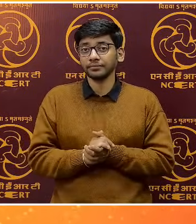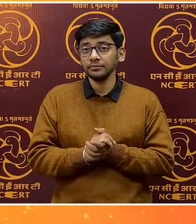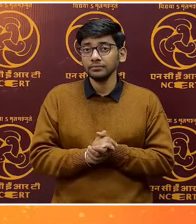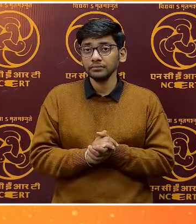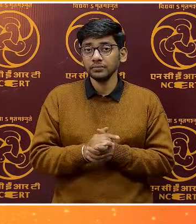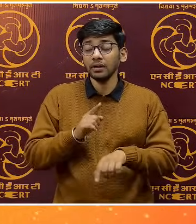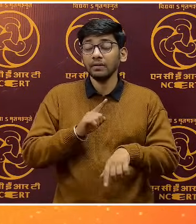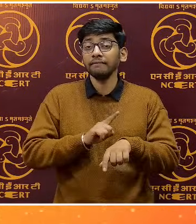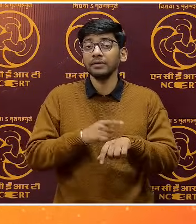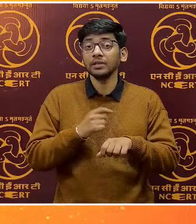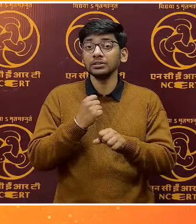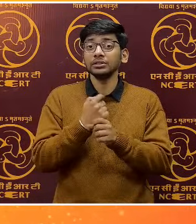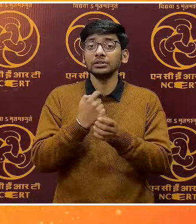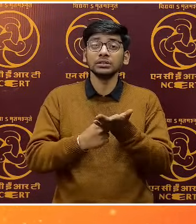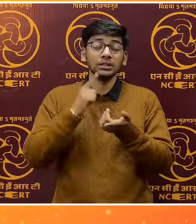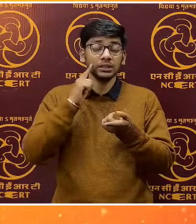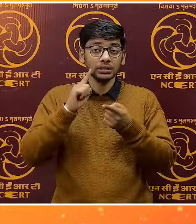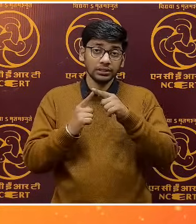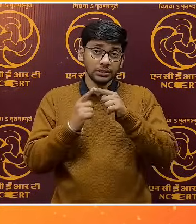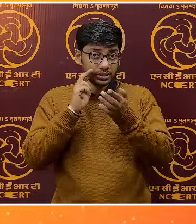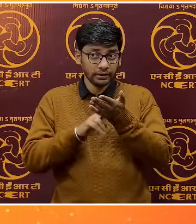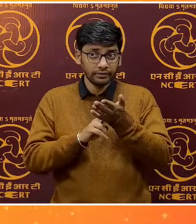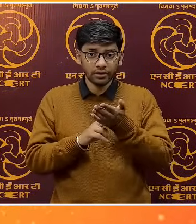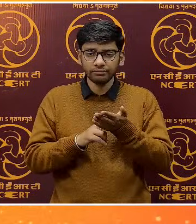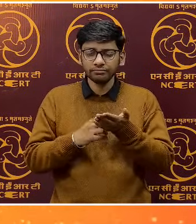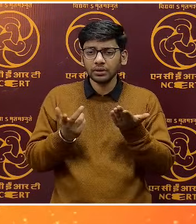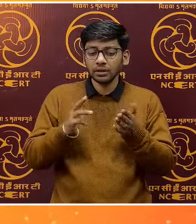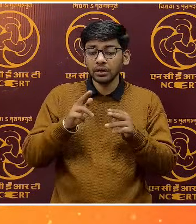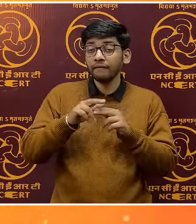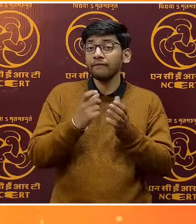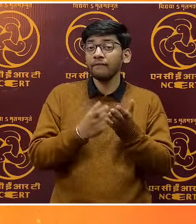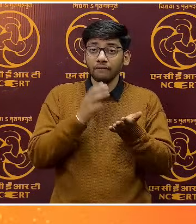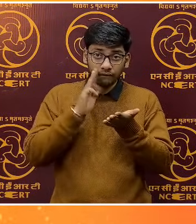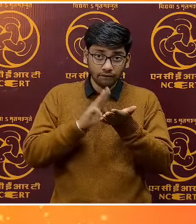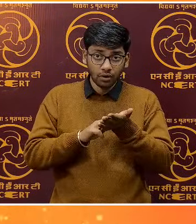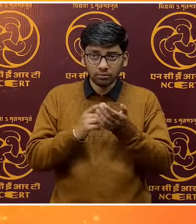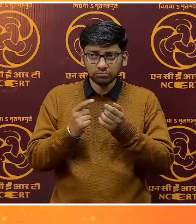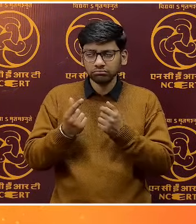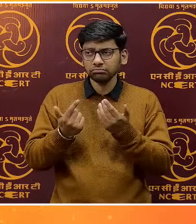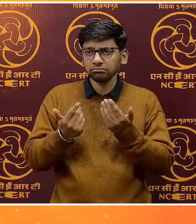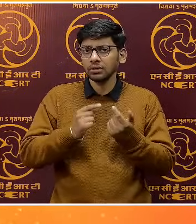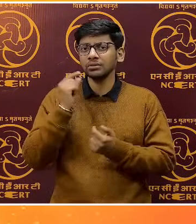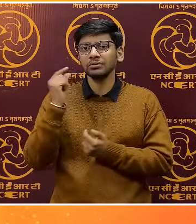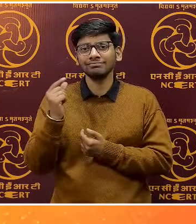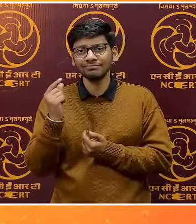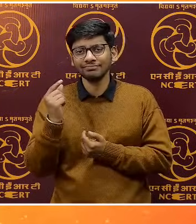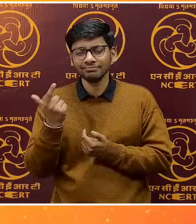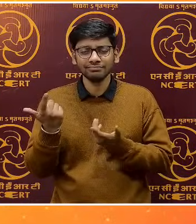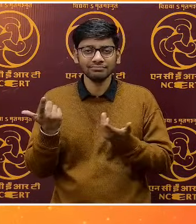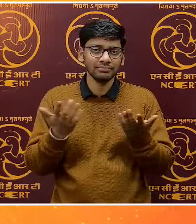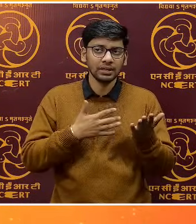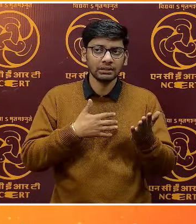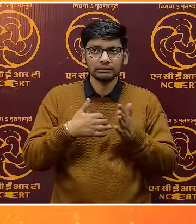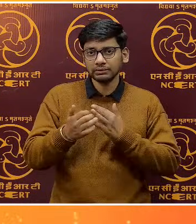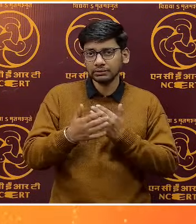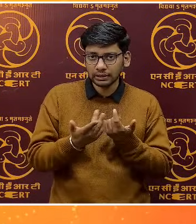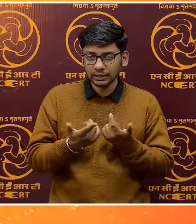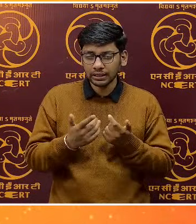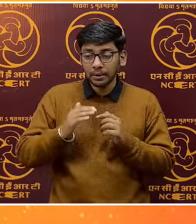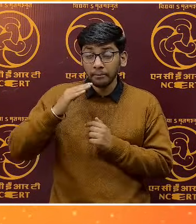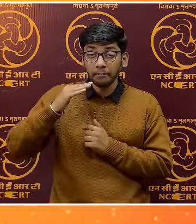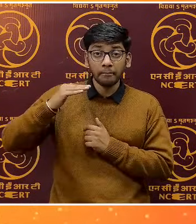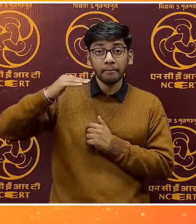first greeting is formal greetings. Okay, formal greetings which we use with someone who's elder to us,